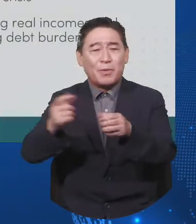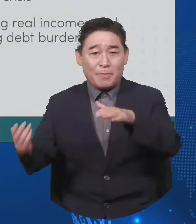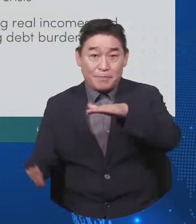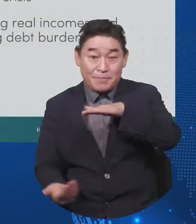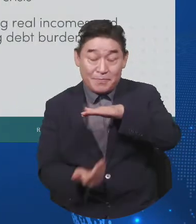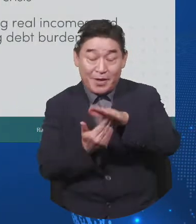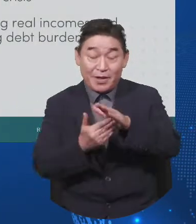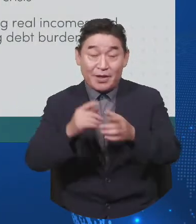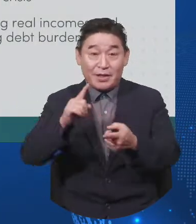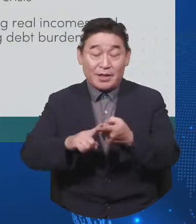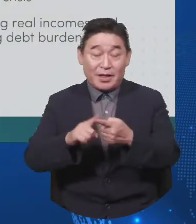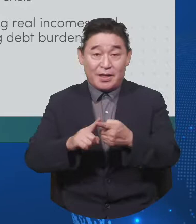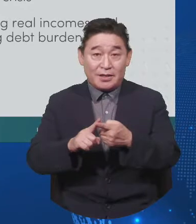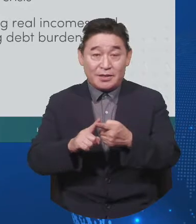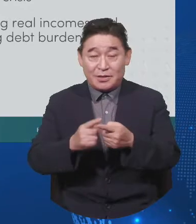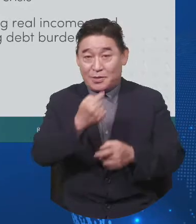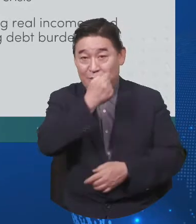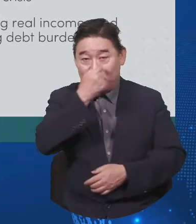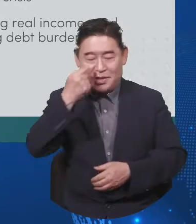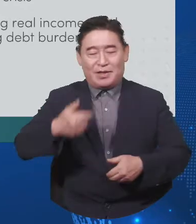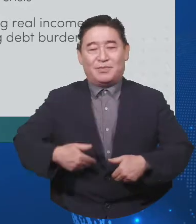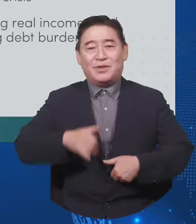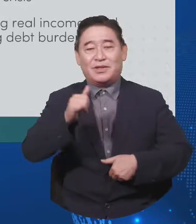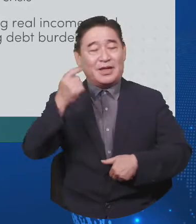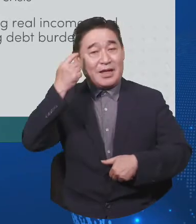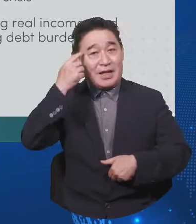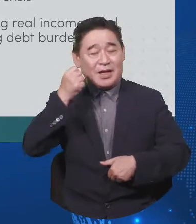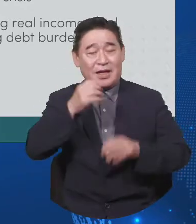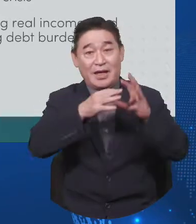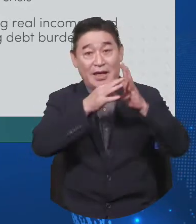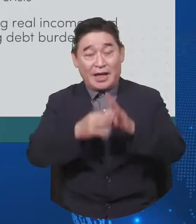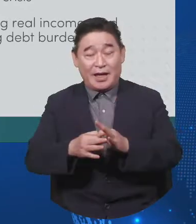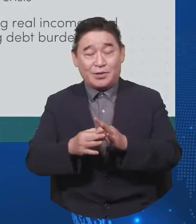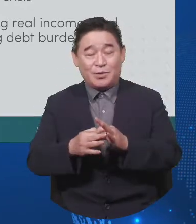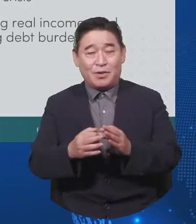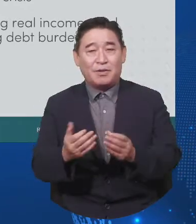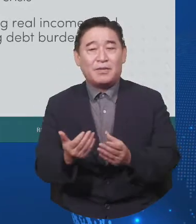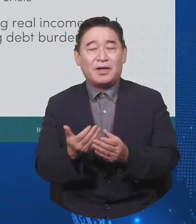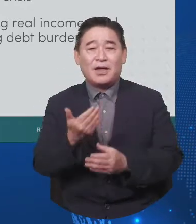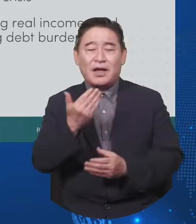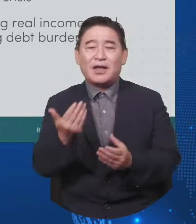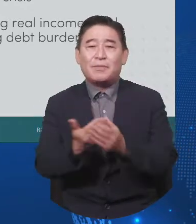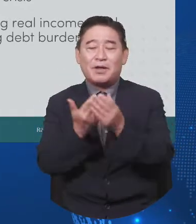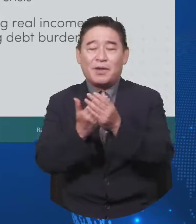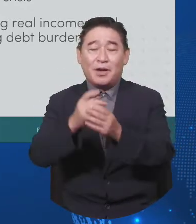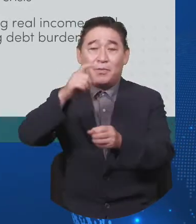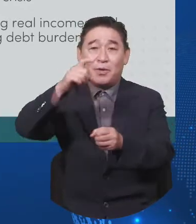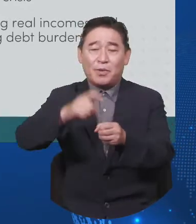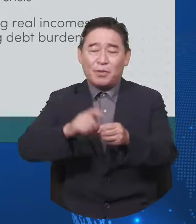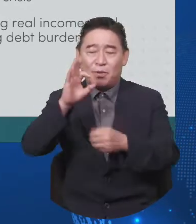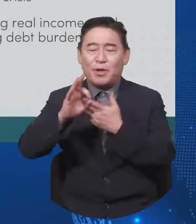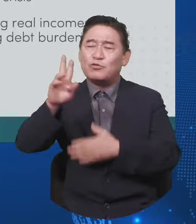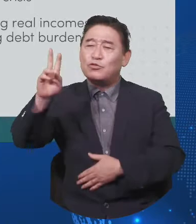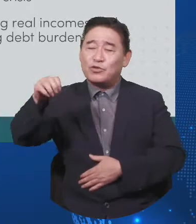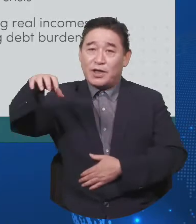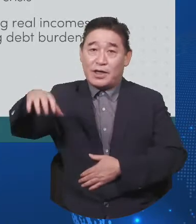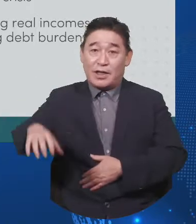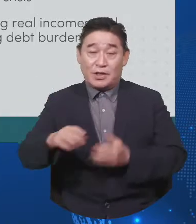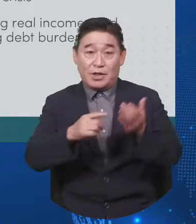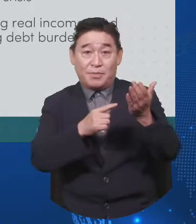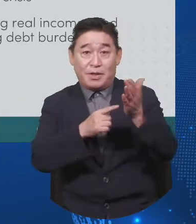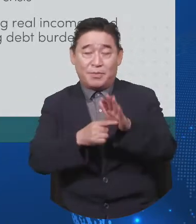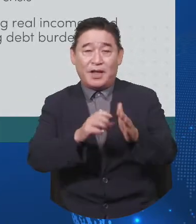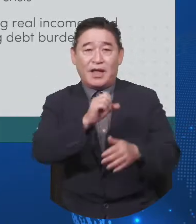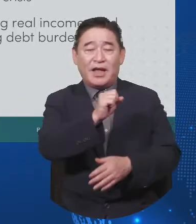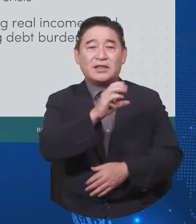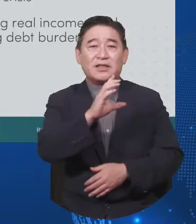The main message coming from this year's Sustainable Development Report, produced by the United Nations, is that the SDGs are at